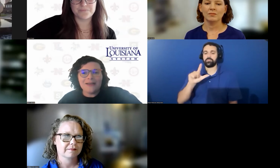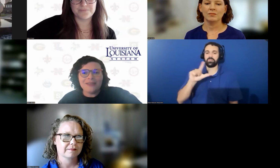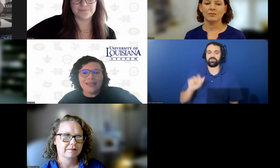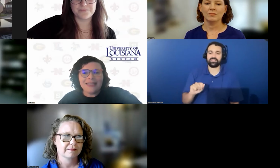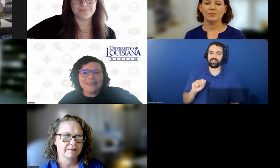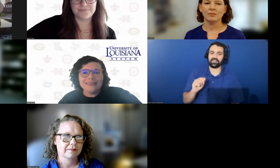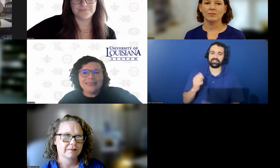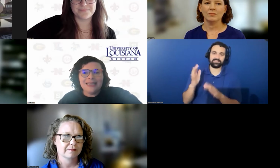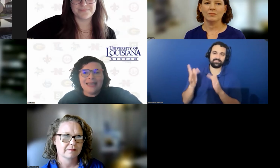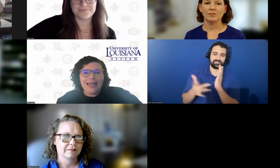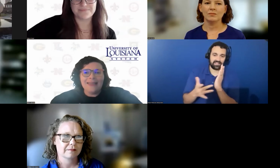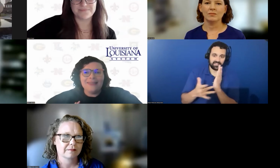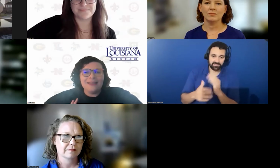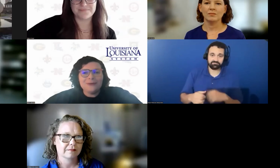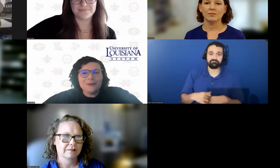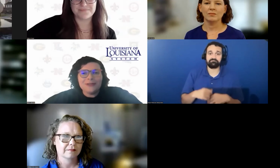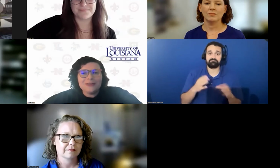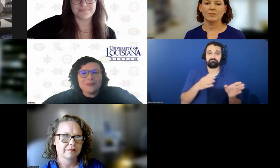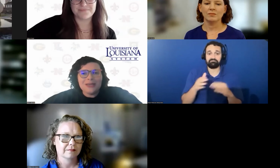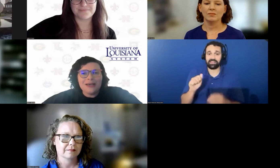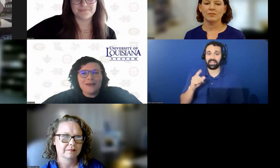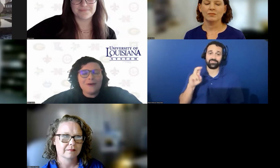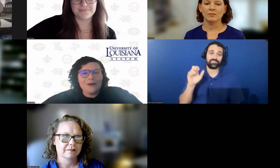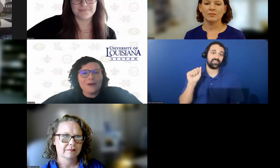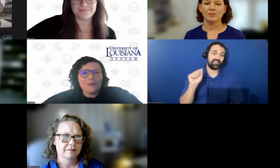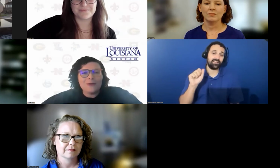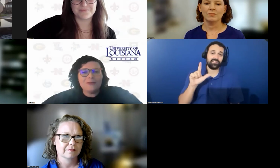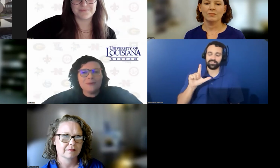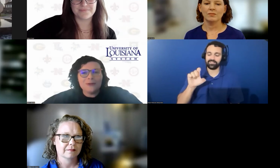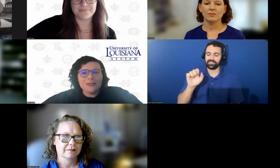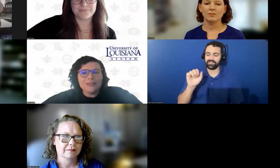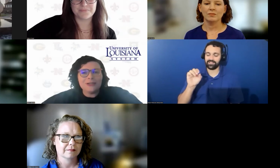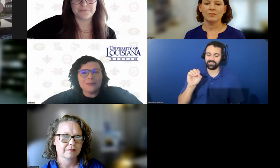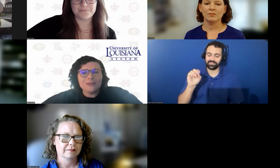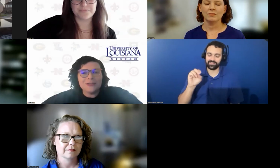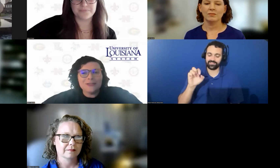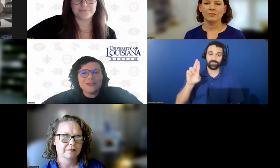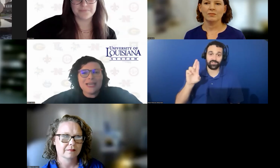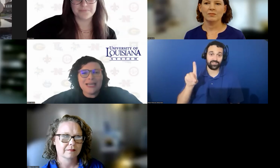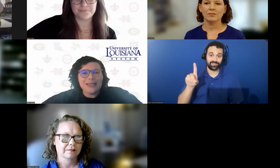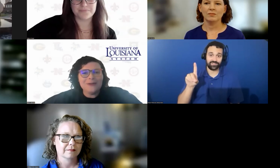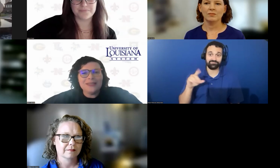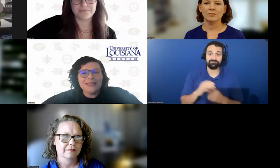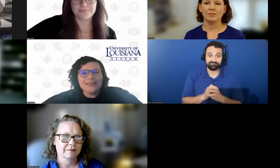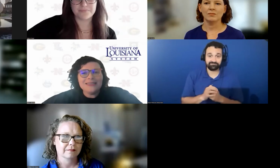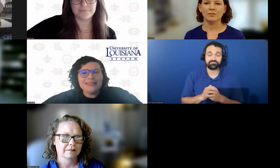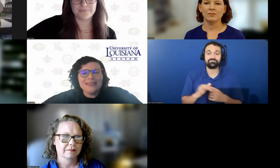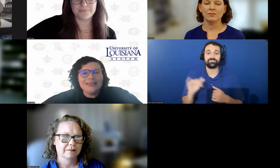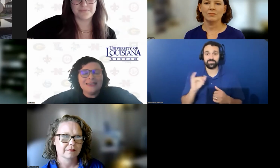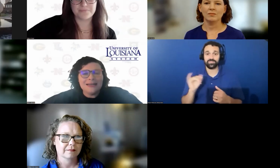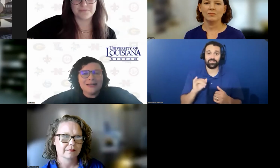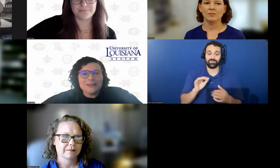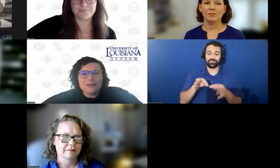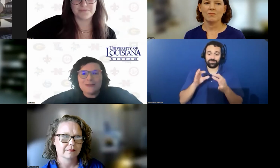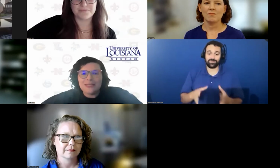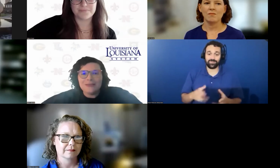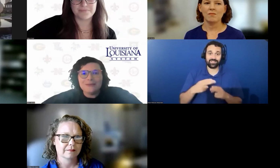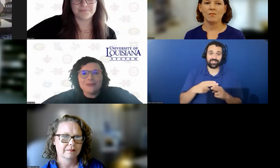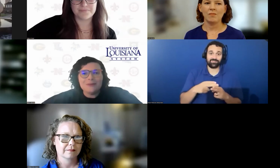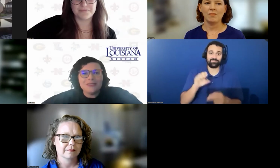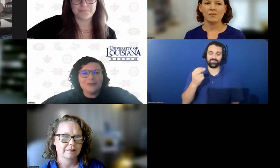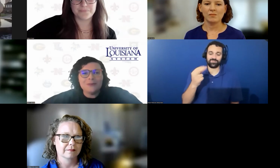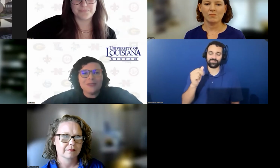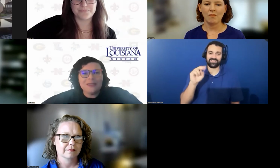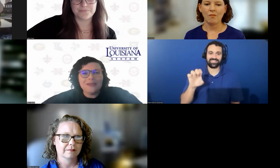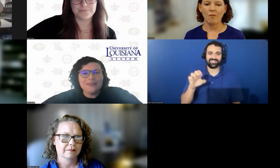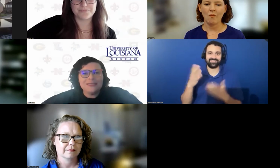UL Lafayette, and then, of course, we have our wonderful interpreter, Shane, with us. So thank you